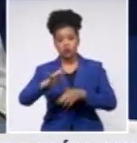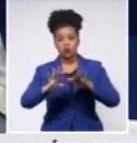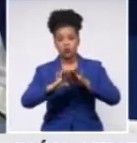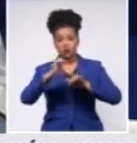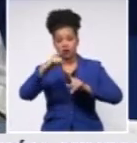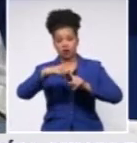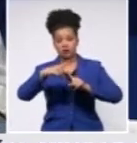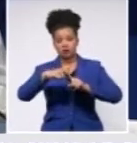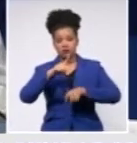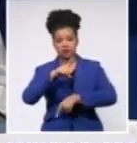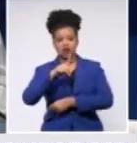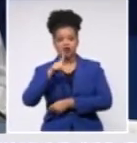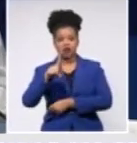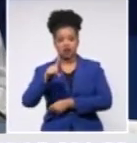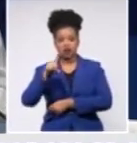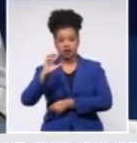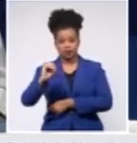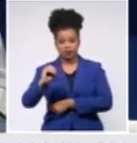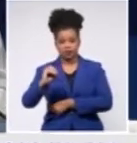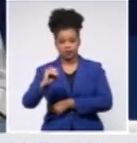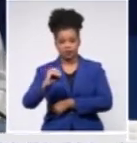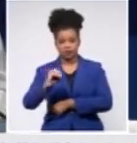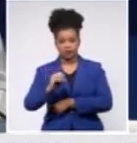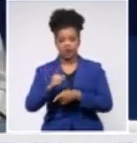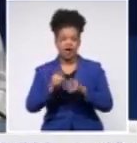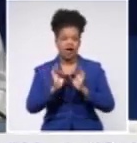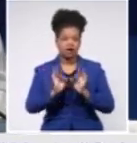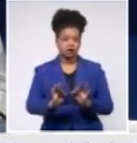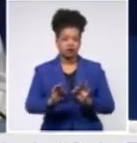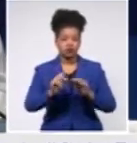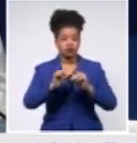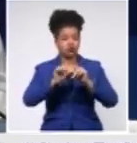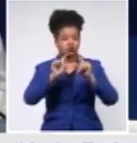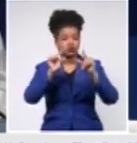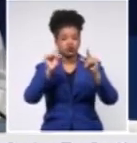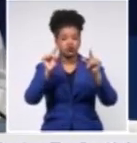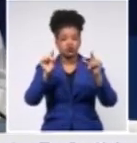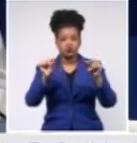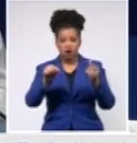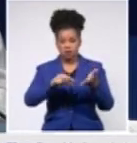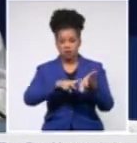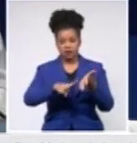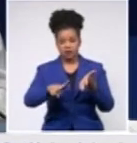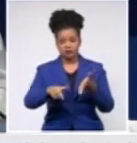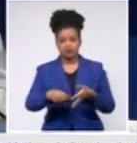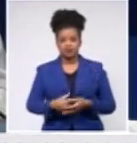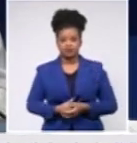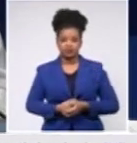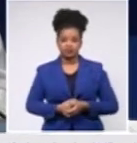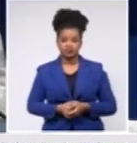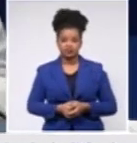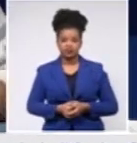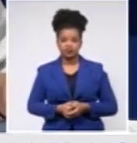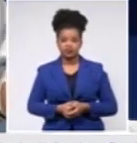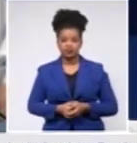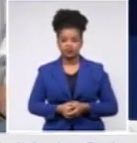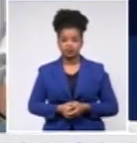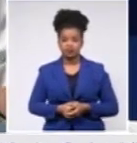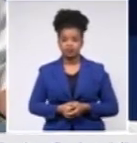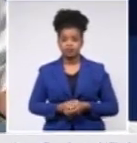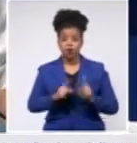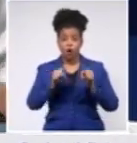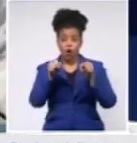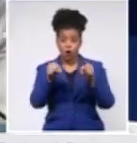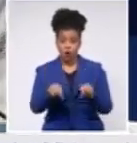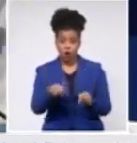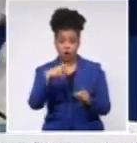426, Santiago de Cuba, 91, Guantanamo 110, and so on